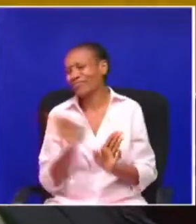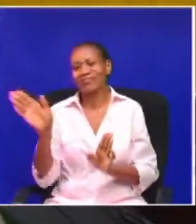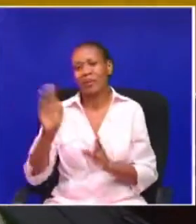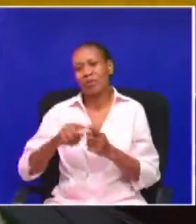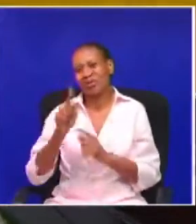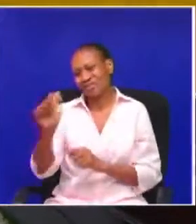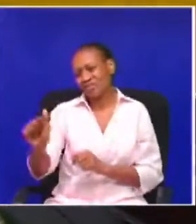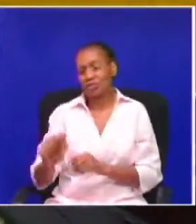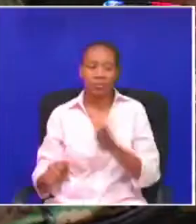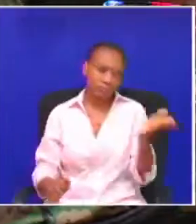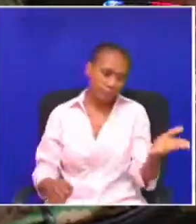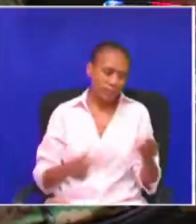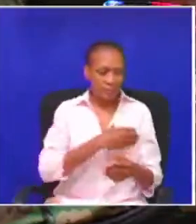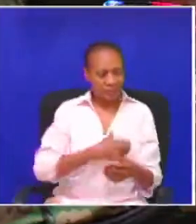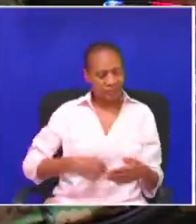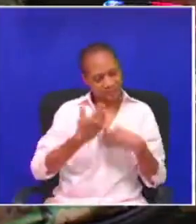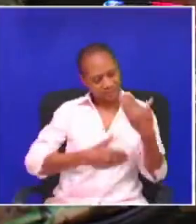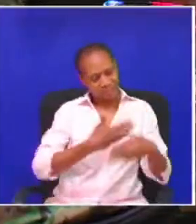please proceed?